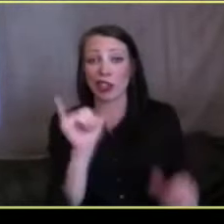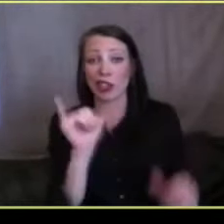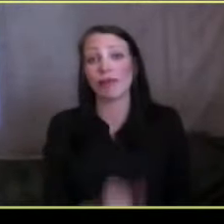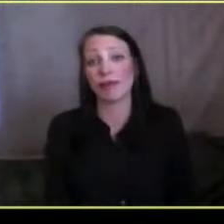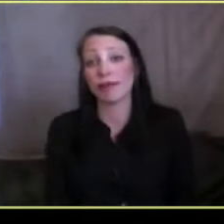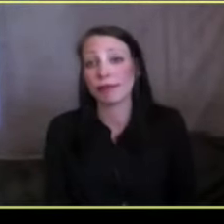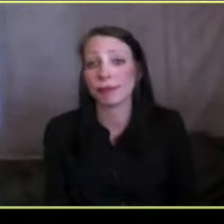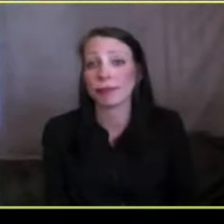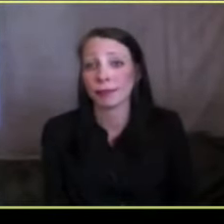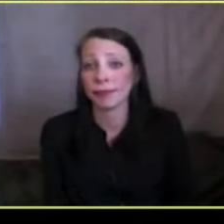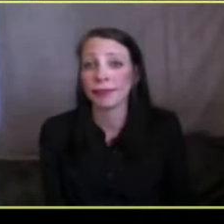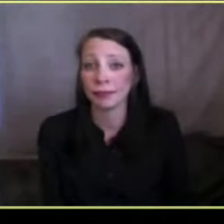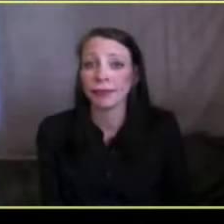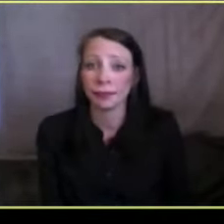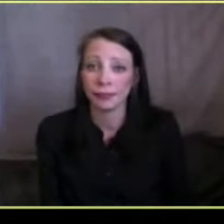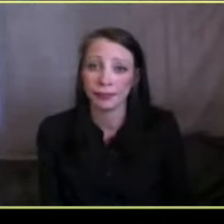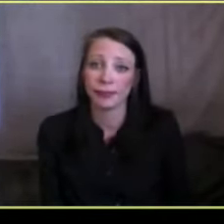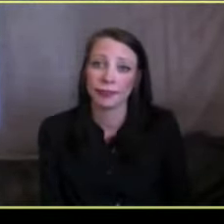learning too.